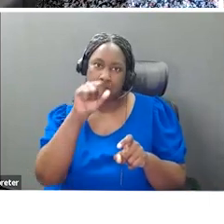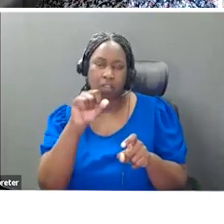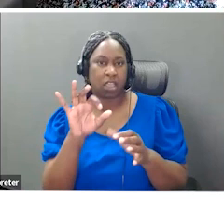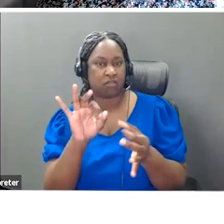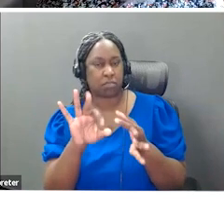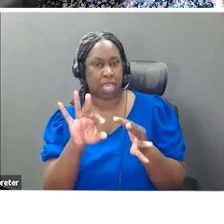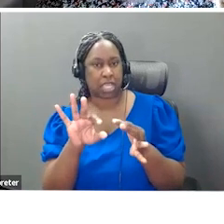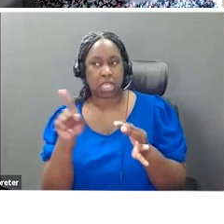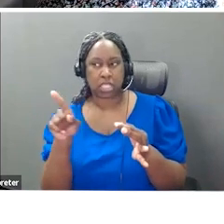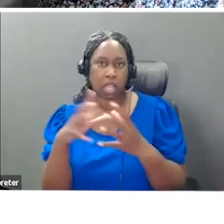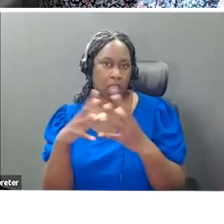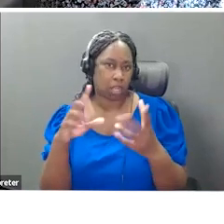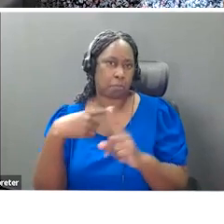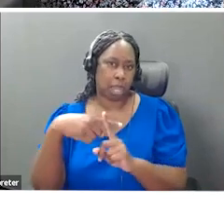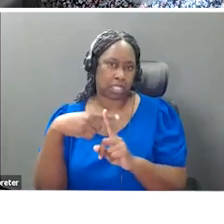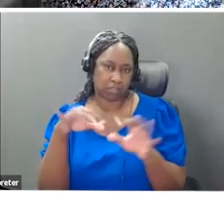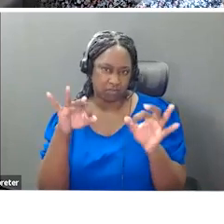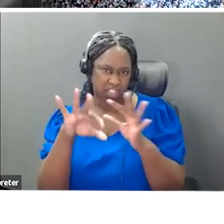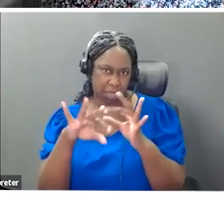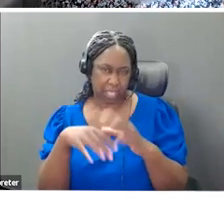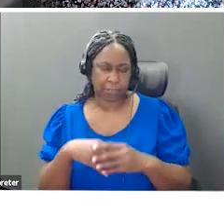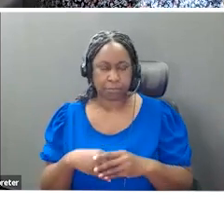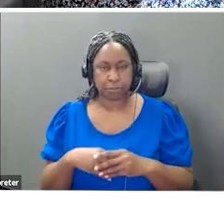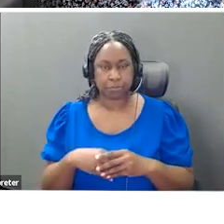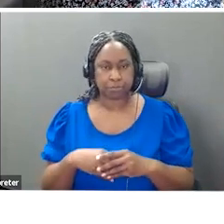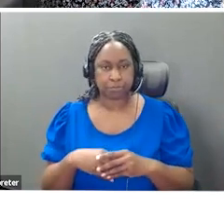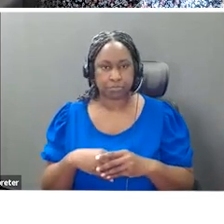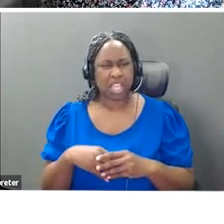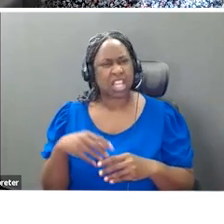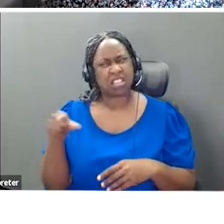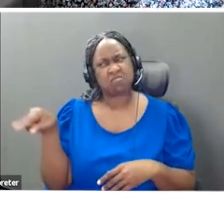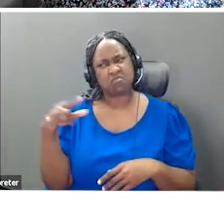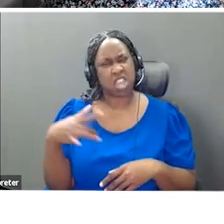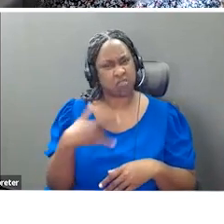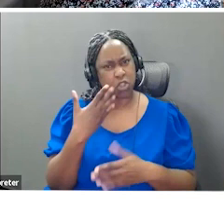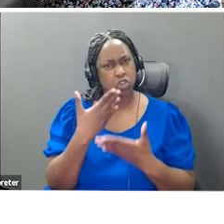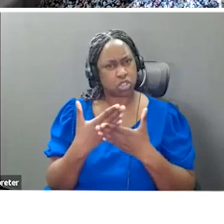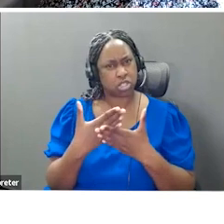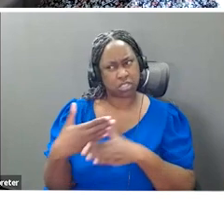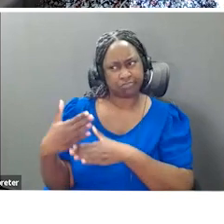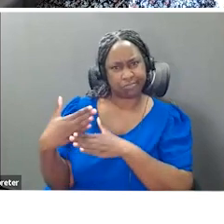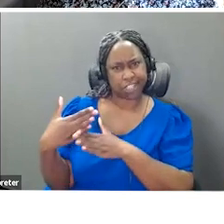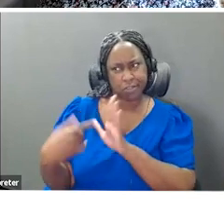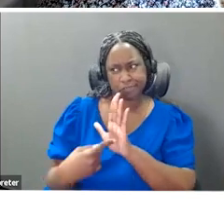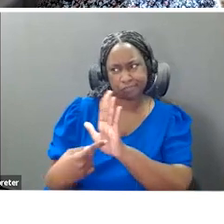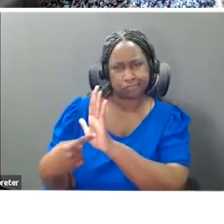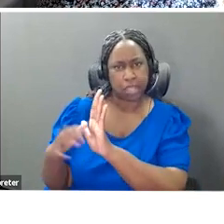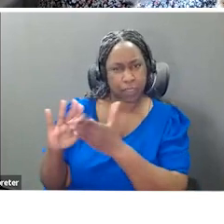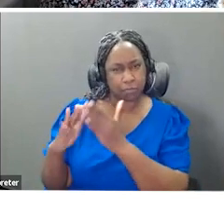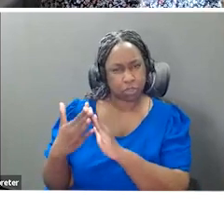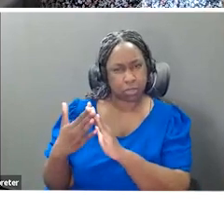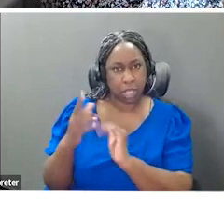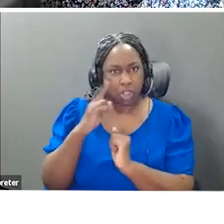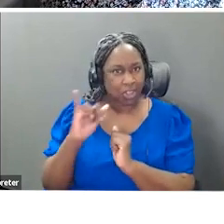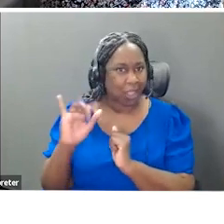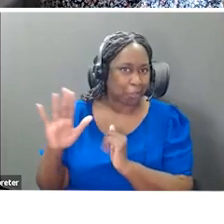a lot of positive feedback. It's a product that they feel really good about sharing with their communities because it might look like their community,